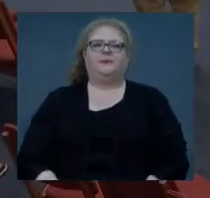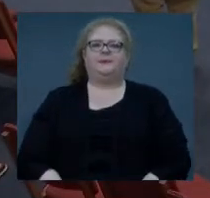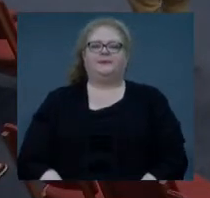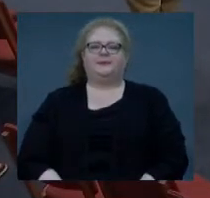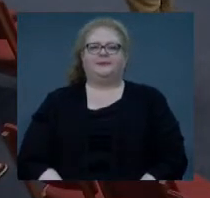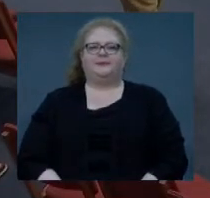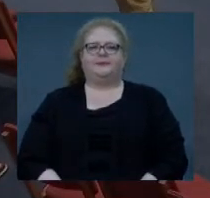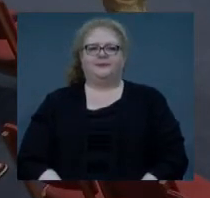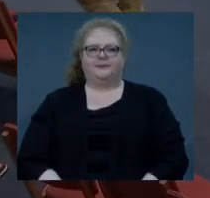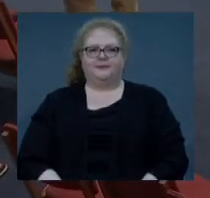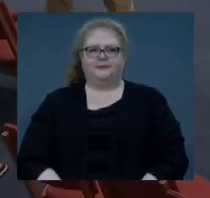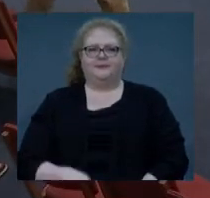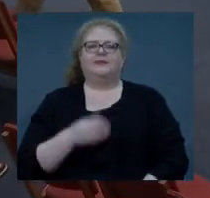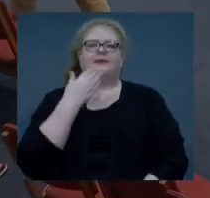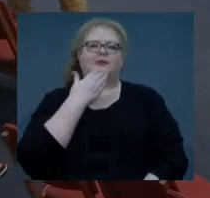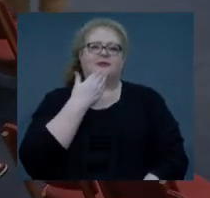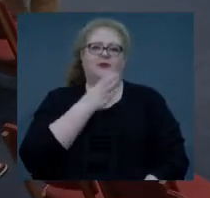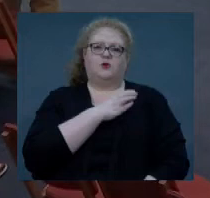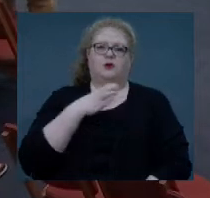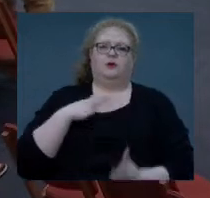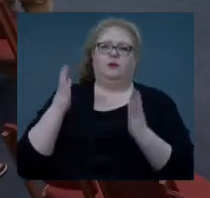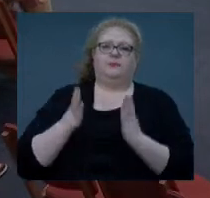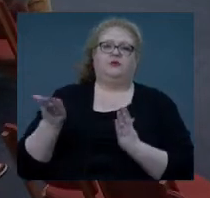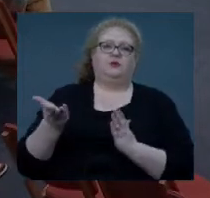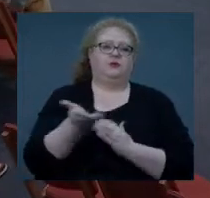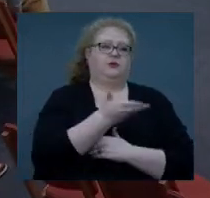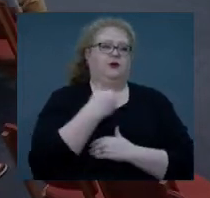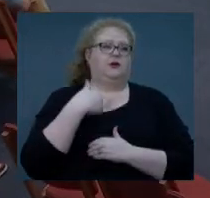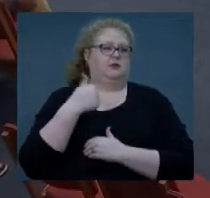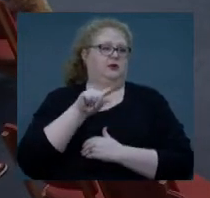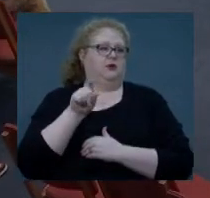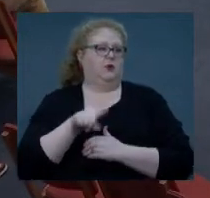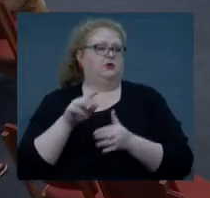Thank you. Any discussion, commissioners? Questions, comments?